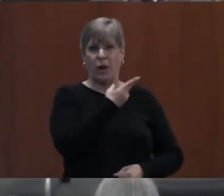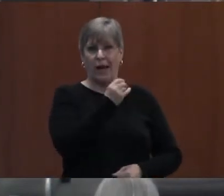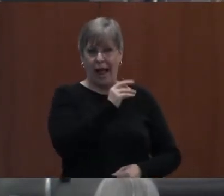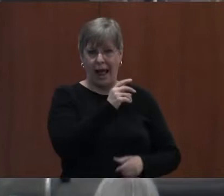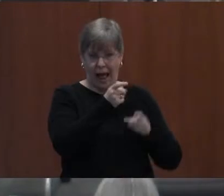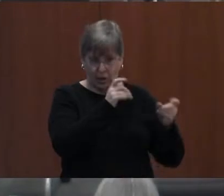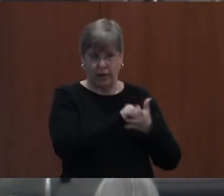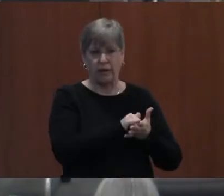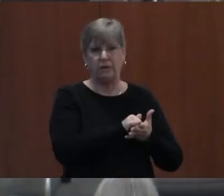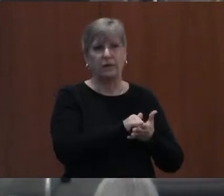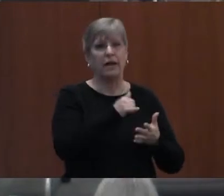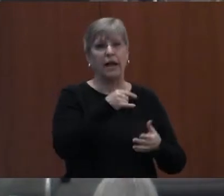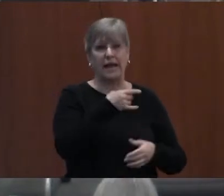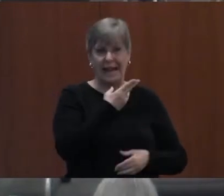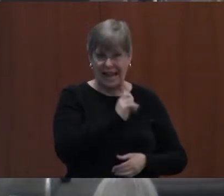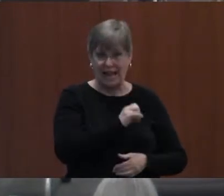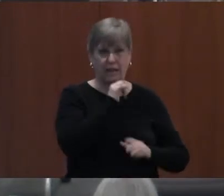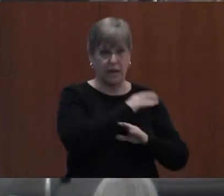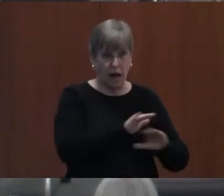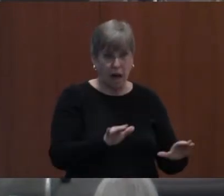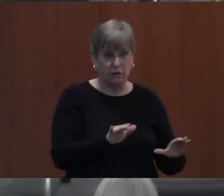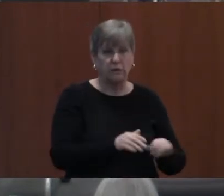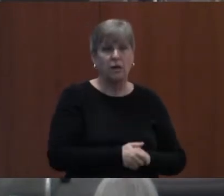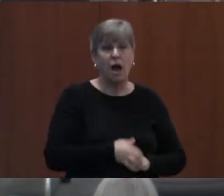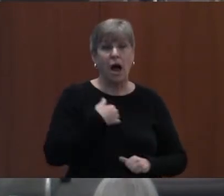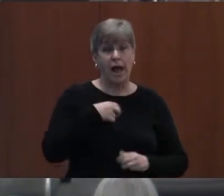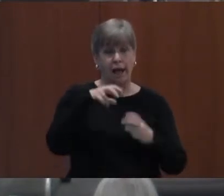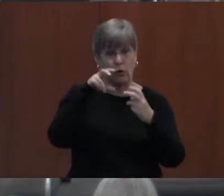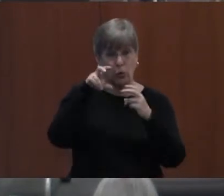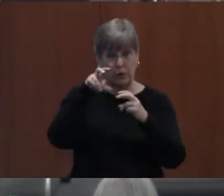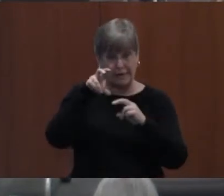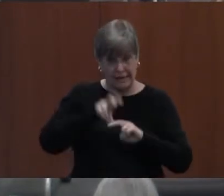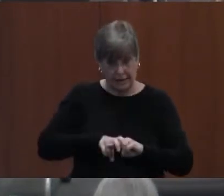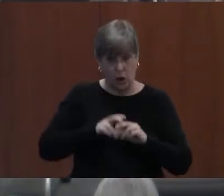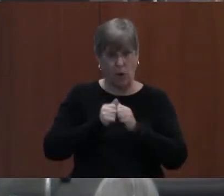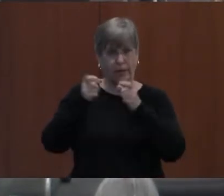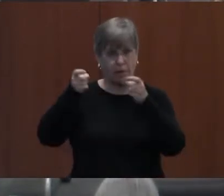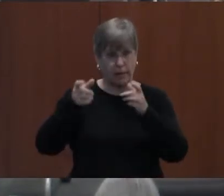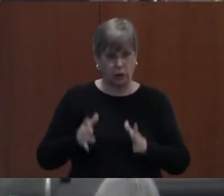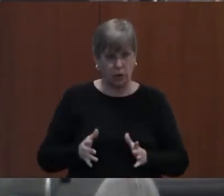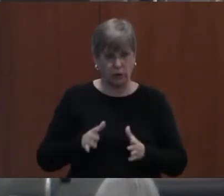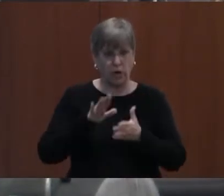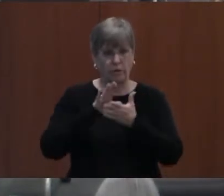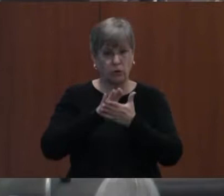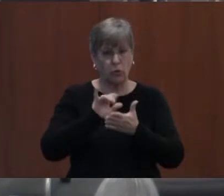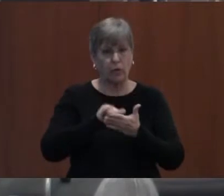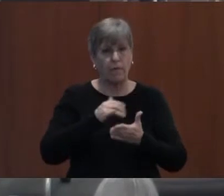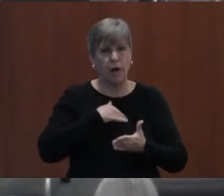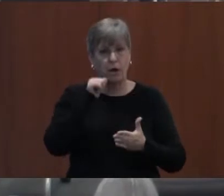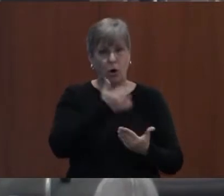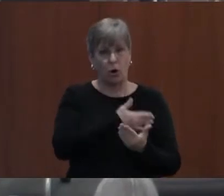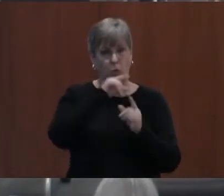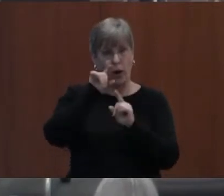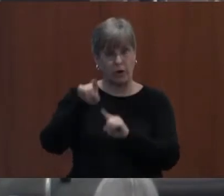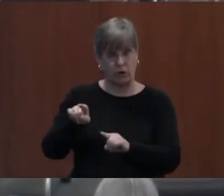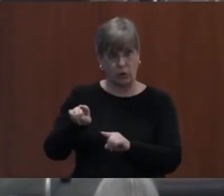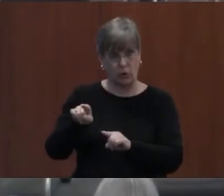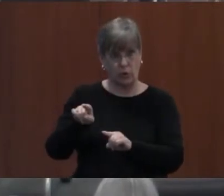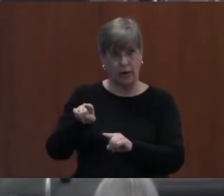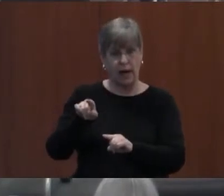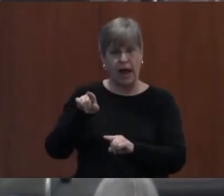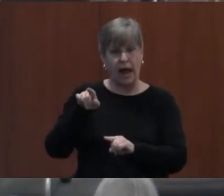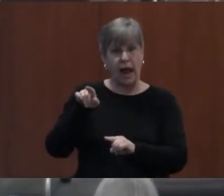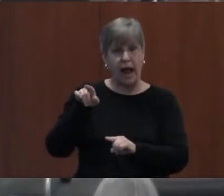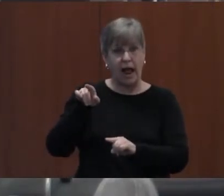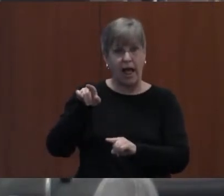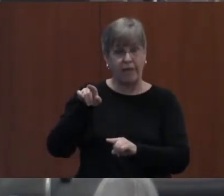he didn't. I had to sit down with the administrators of the school that my daughter attended, and they